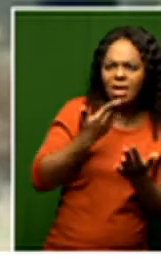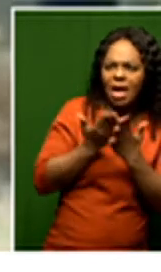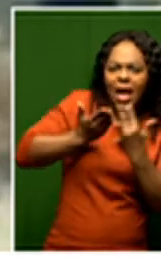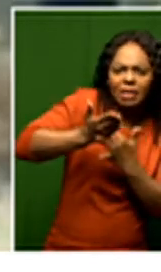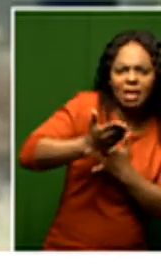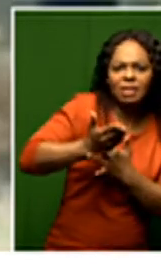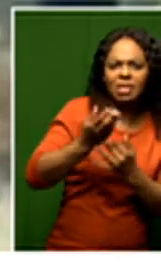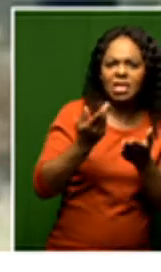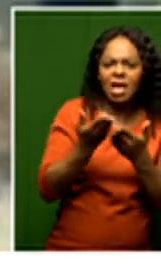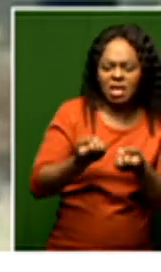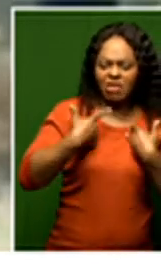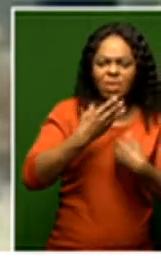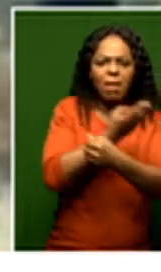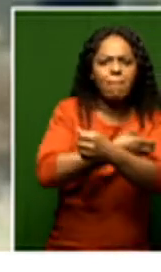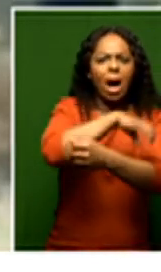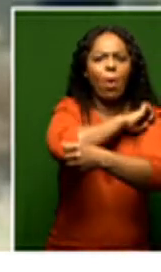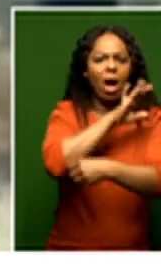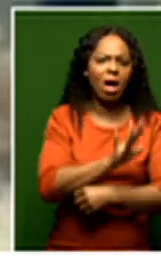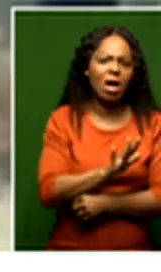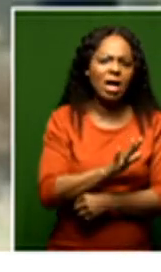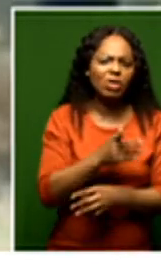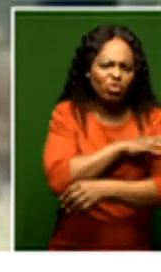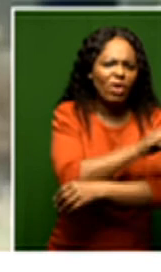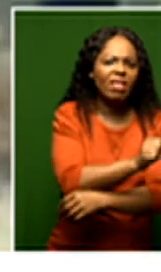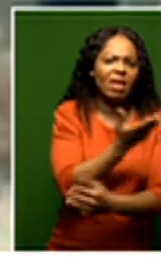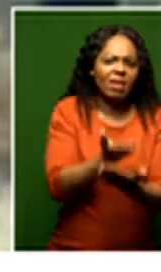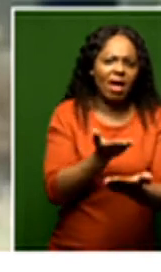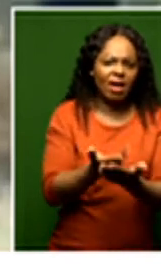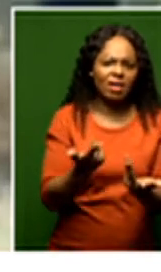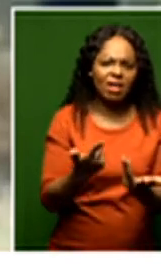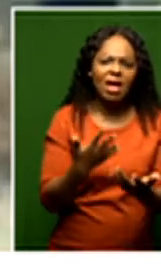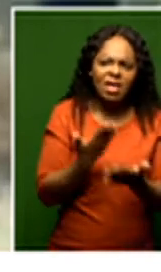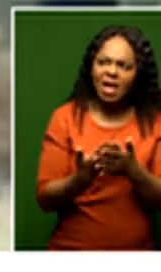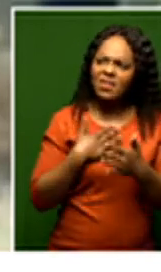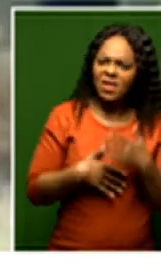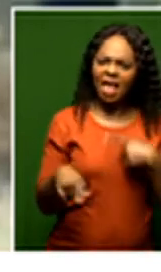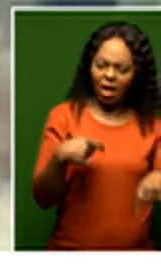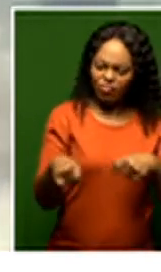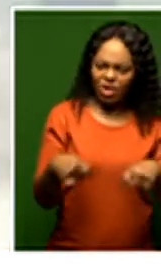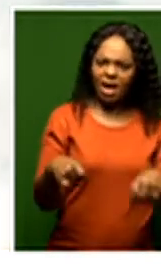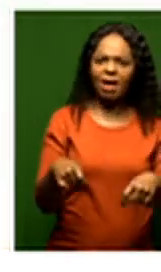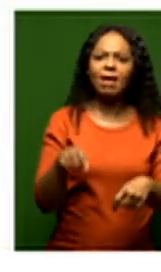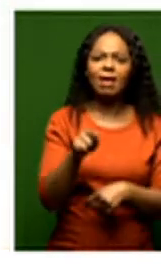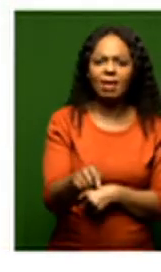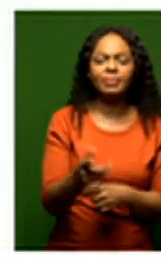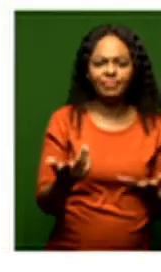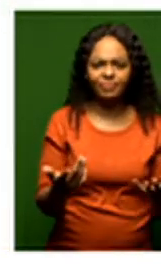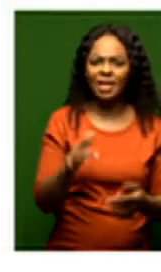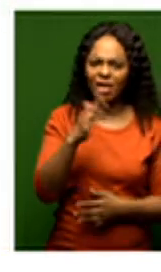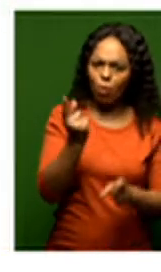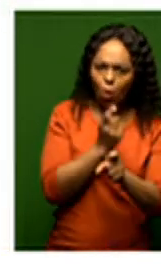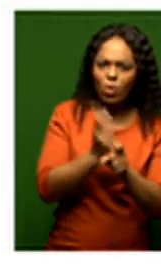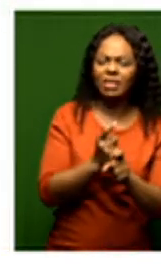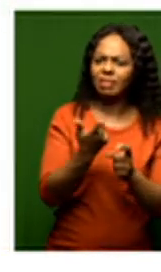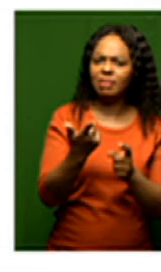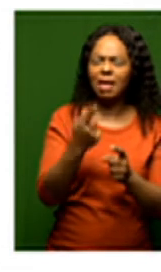of empowerment and strength. Okay. And so straight away, I feel more energized and my outlook is more positive. So if you can